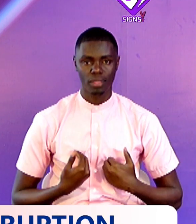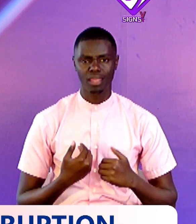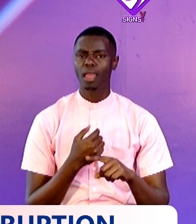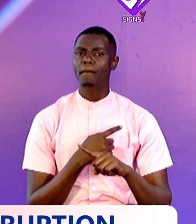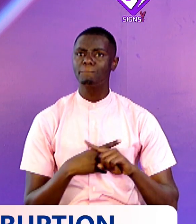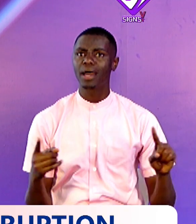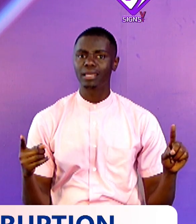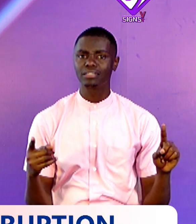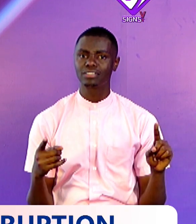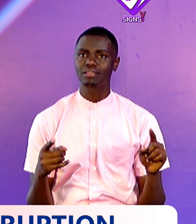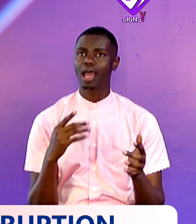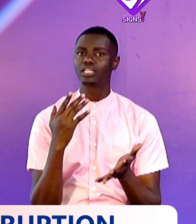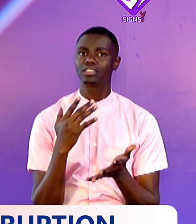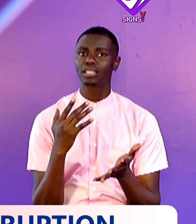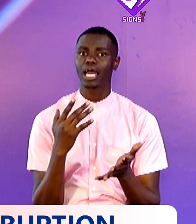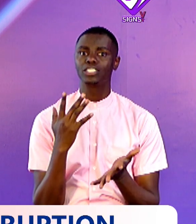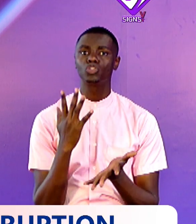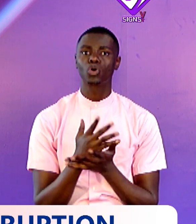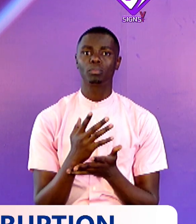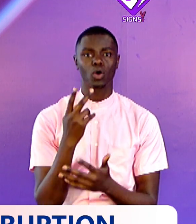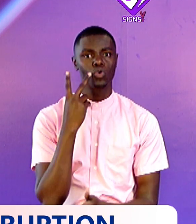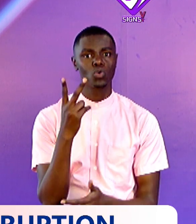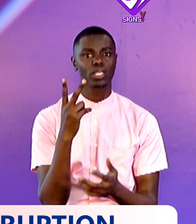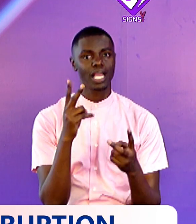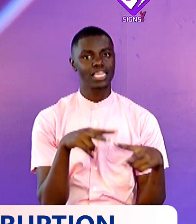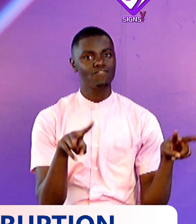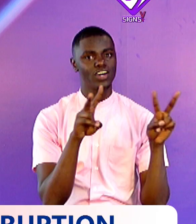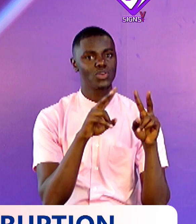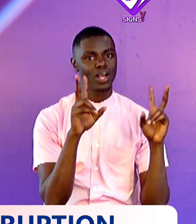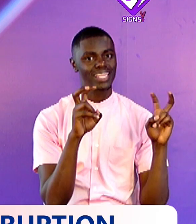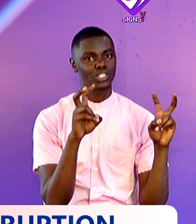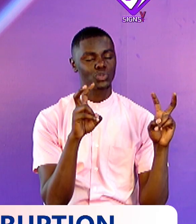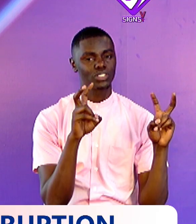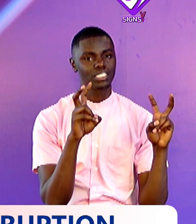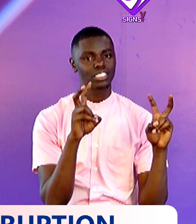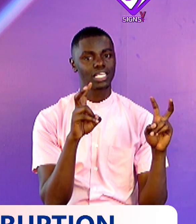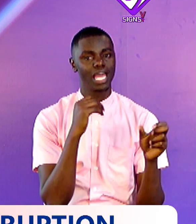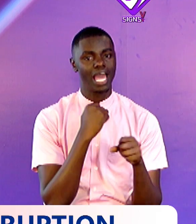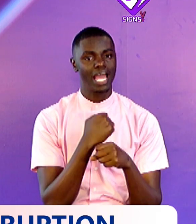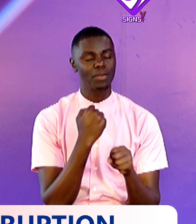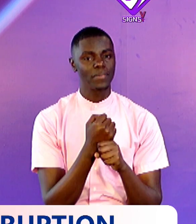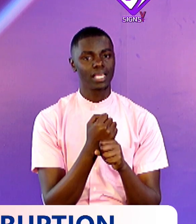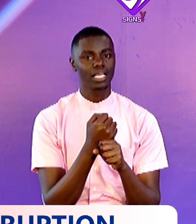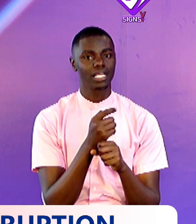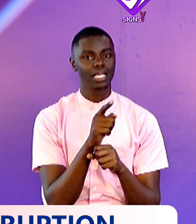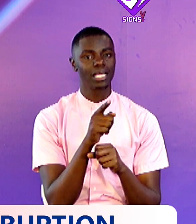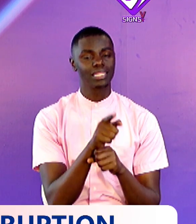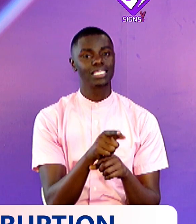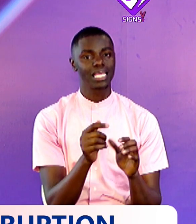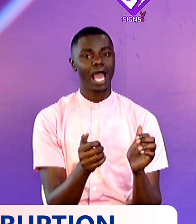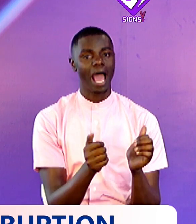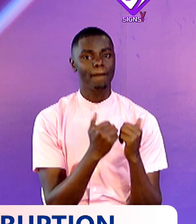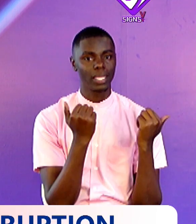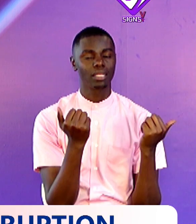moment I stop looking at the core issues, the values that should make this thing happen, then